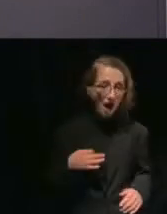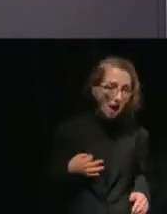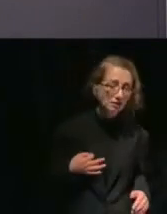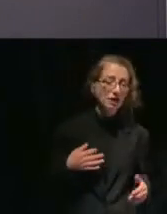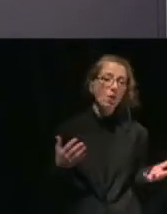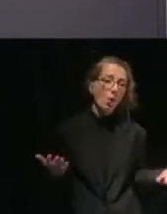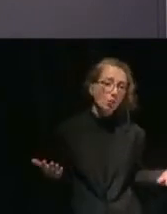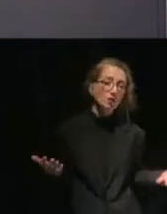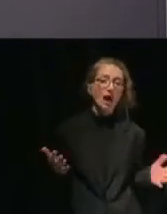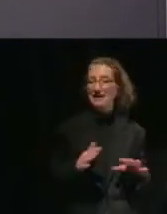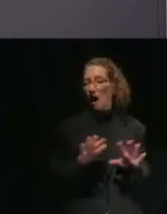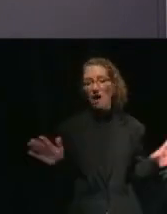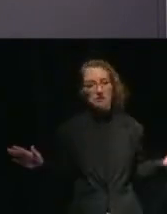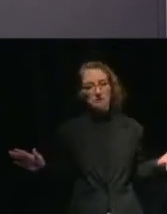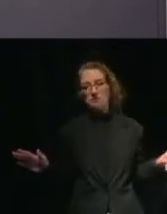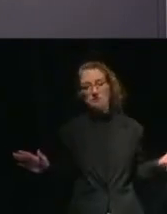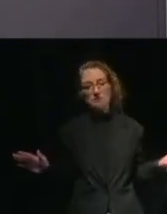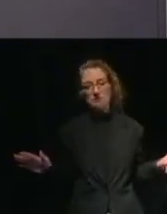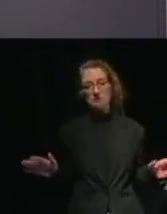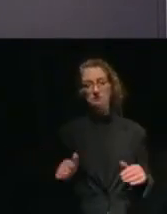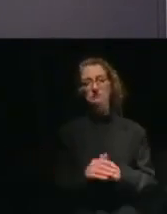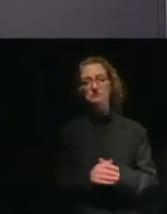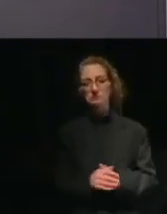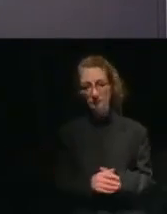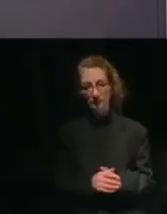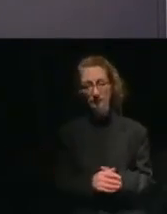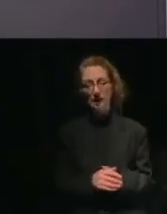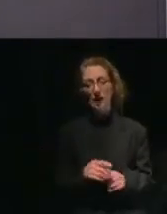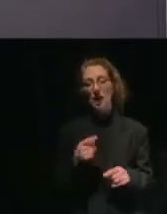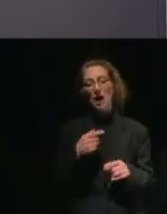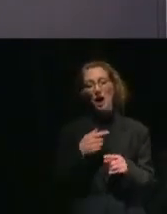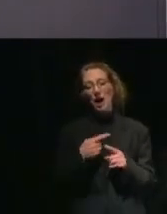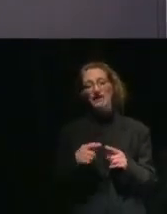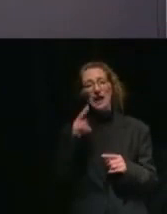insurance, publicly, privately through the COSCA, et cetera.